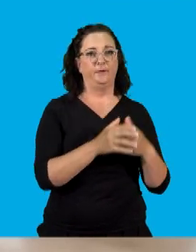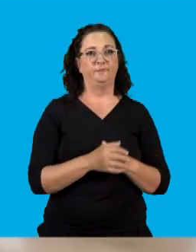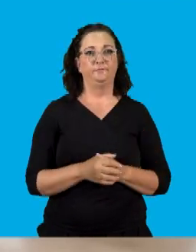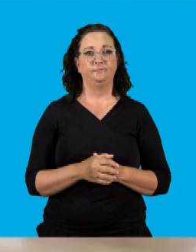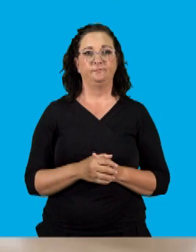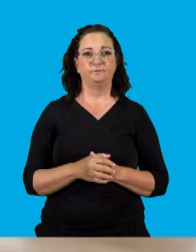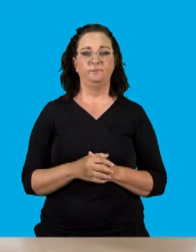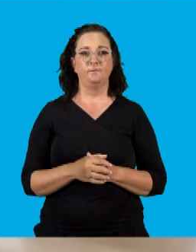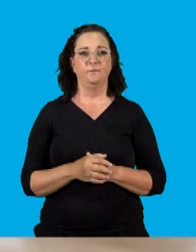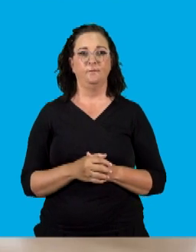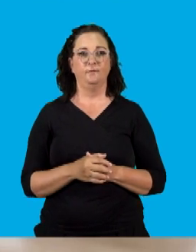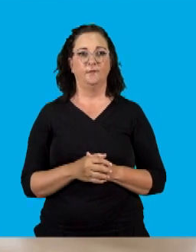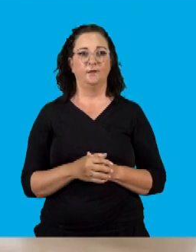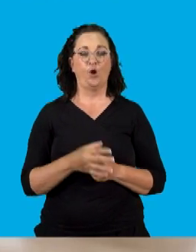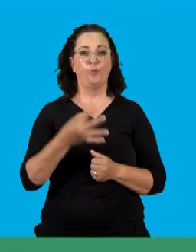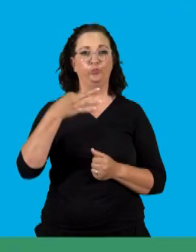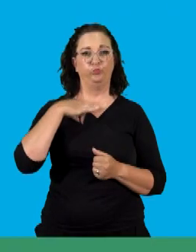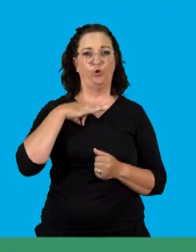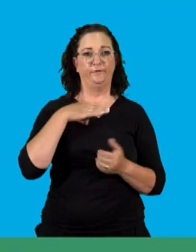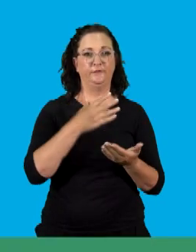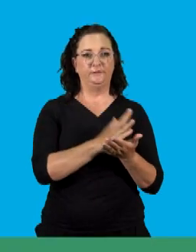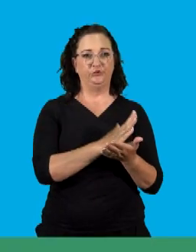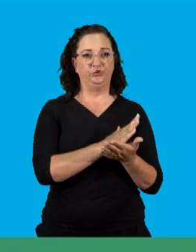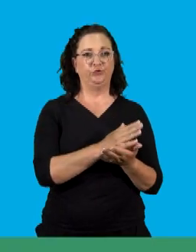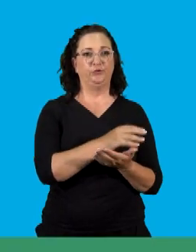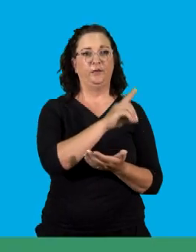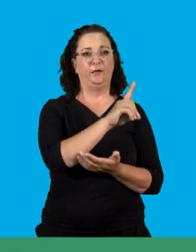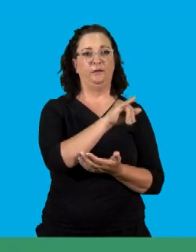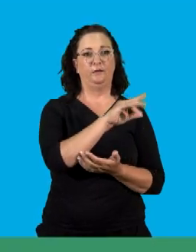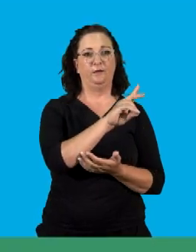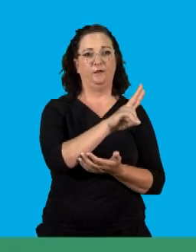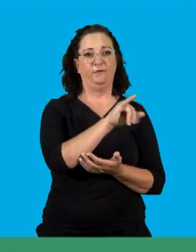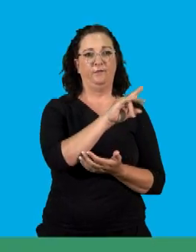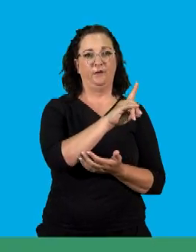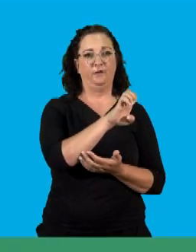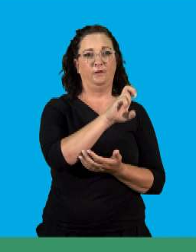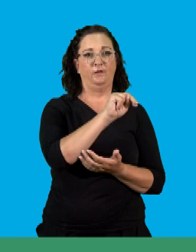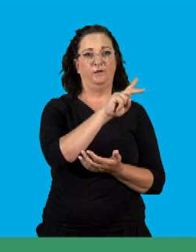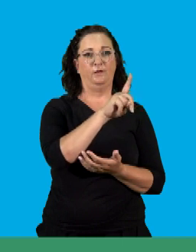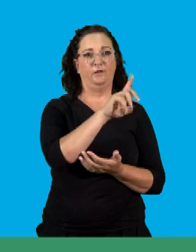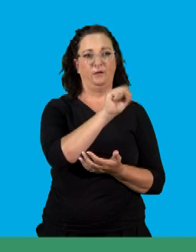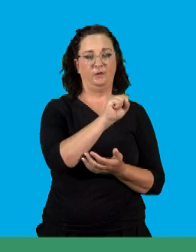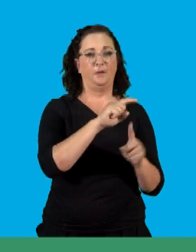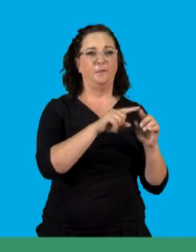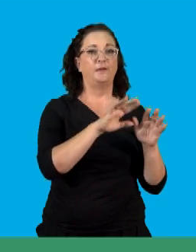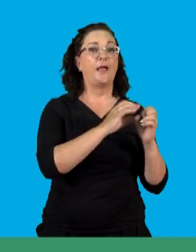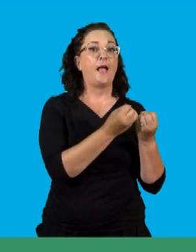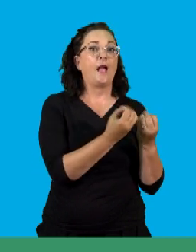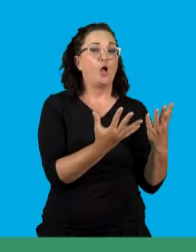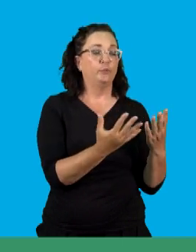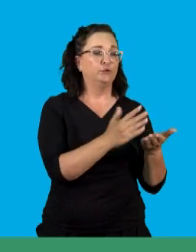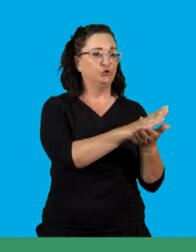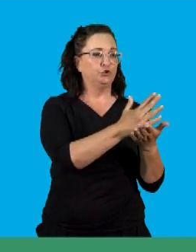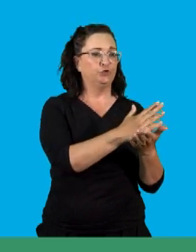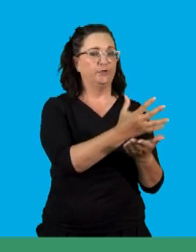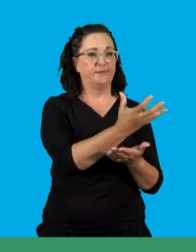company. Profits are shared in the form of dividends in proportion to the number of shares held.